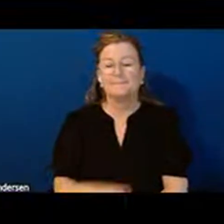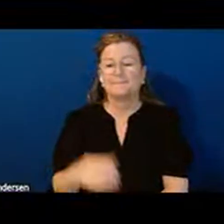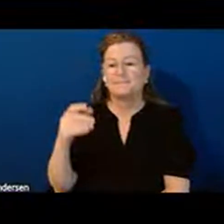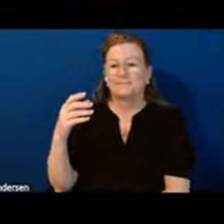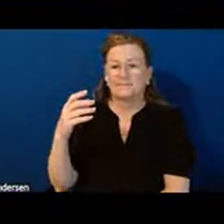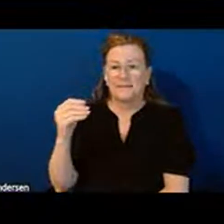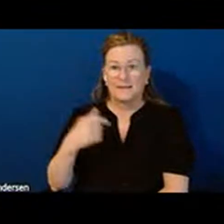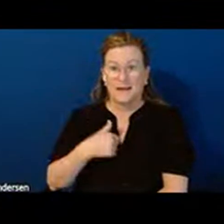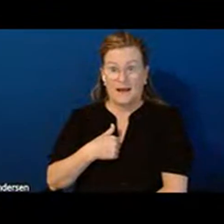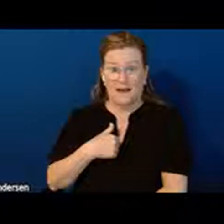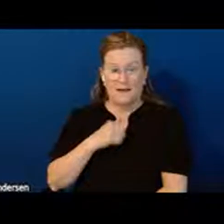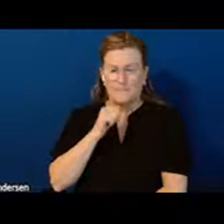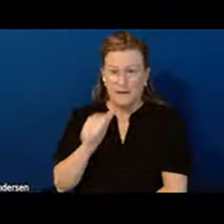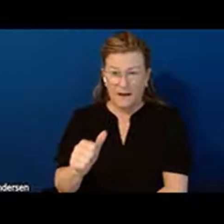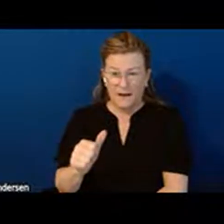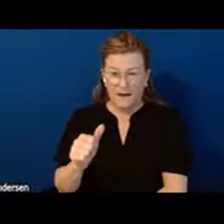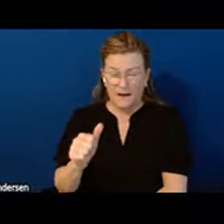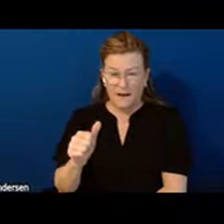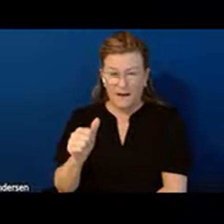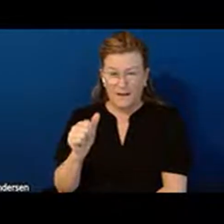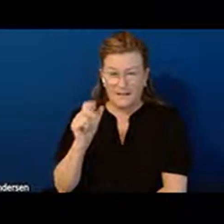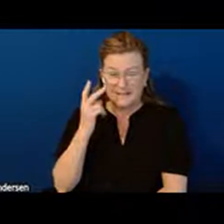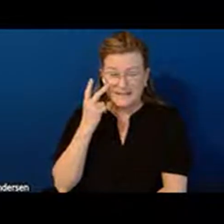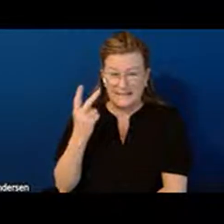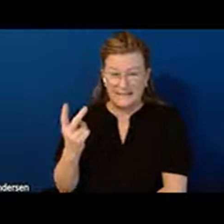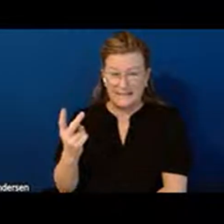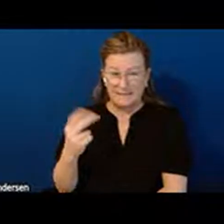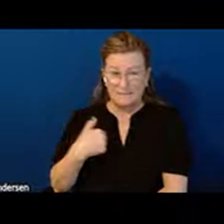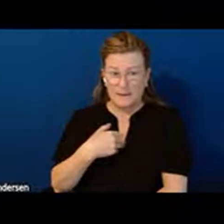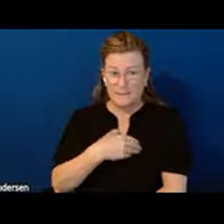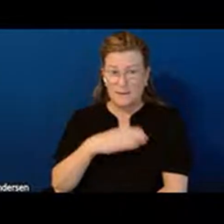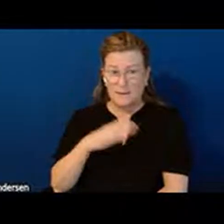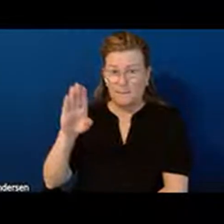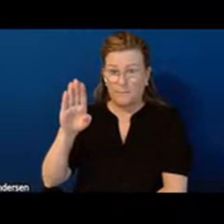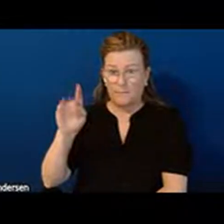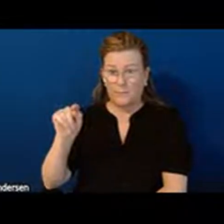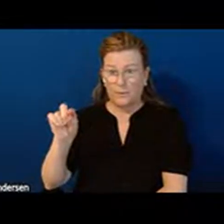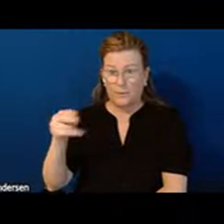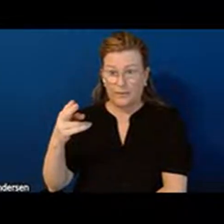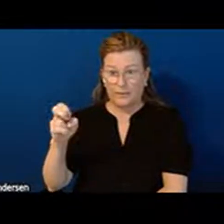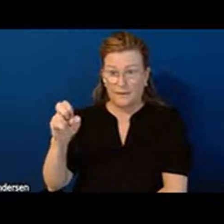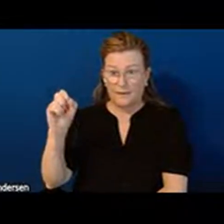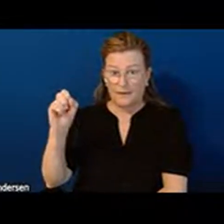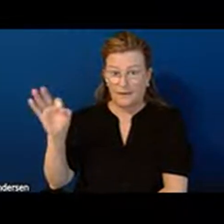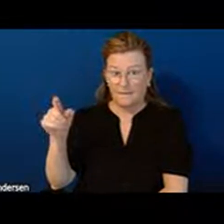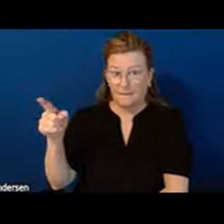And I am not seeing member Booth. If you are here,